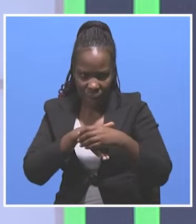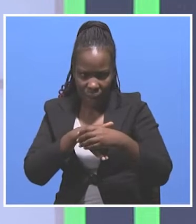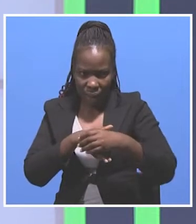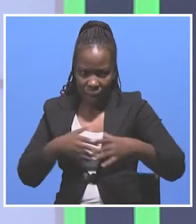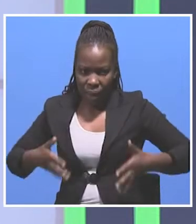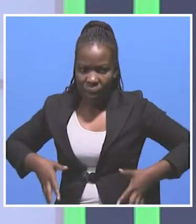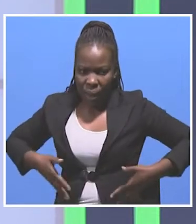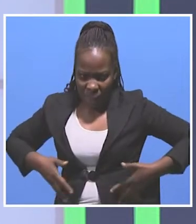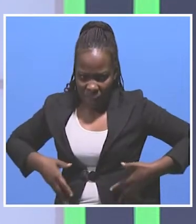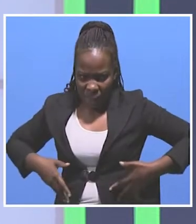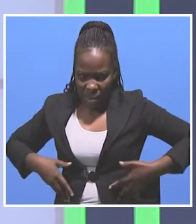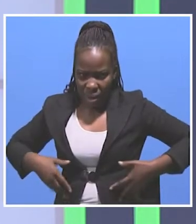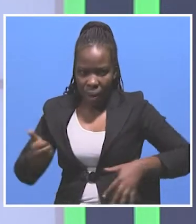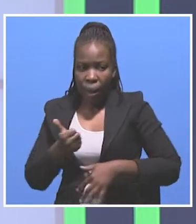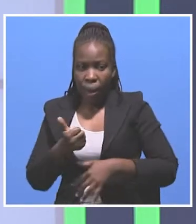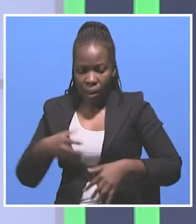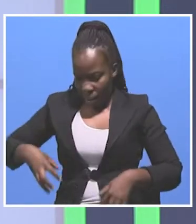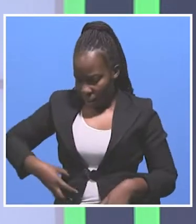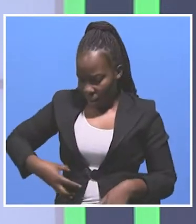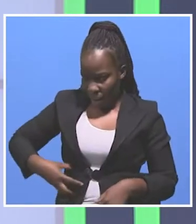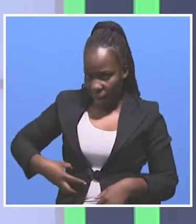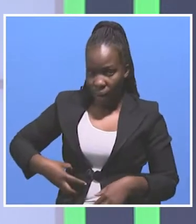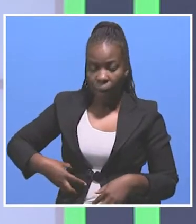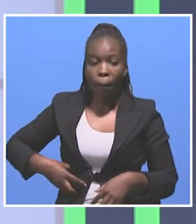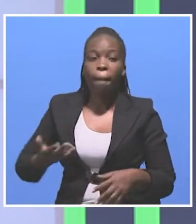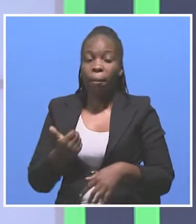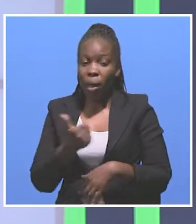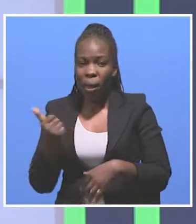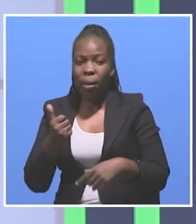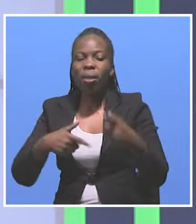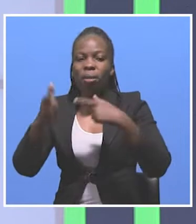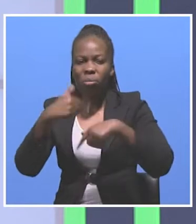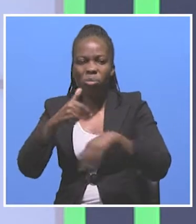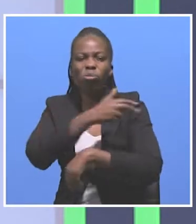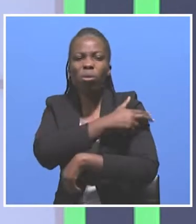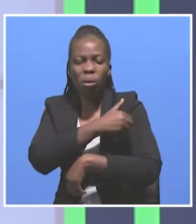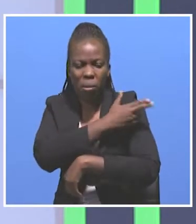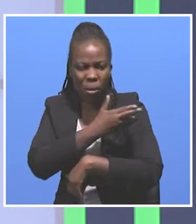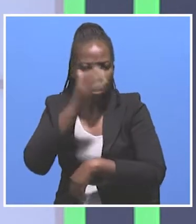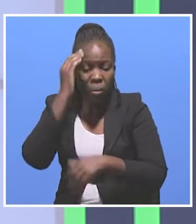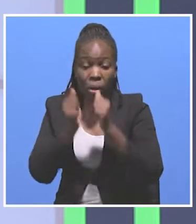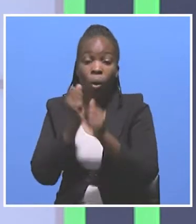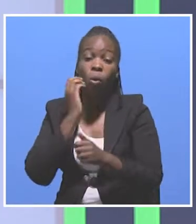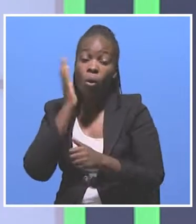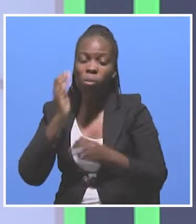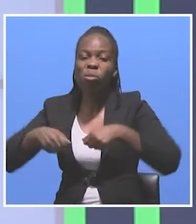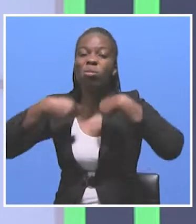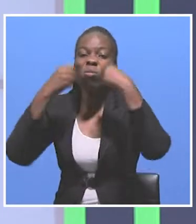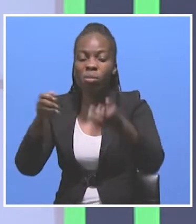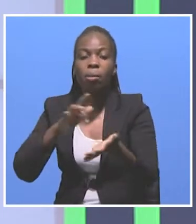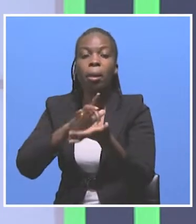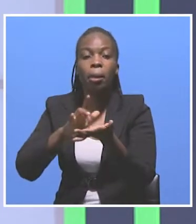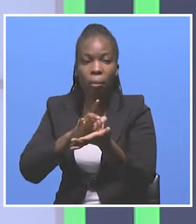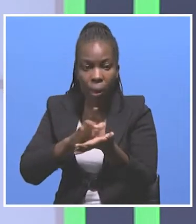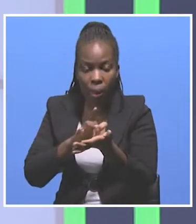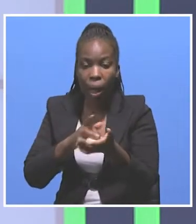have come to the hospital because they wanted to terminate, and they were given medicines to drink in whichever form. And all they've come with